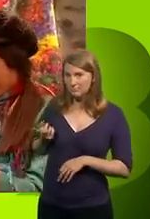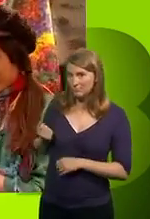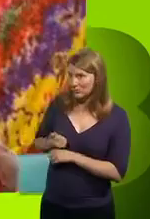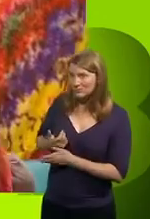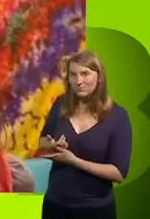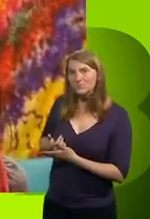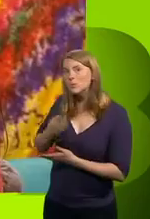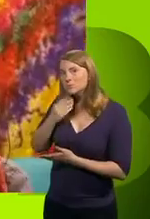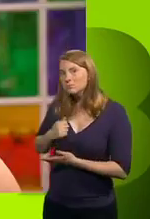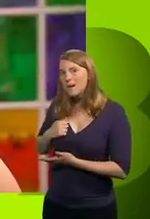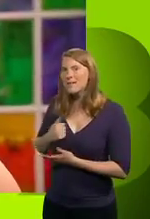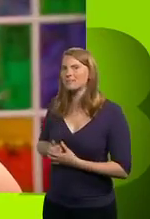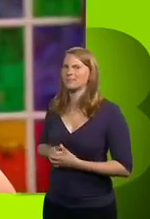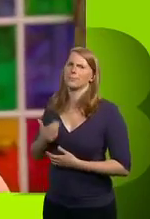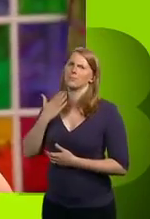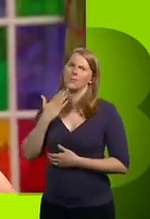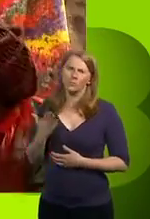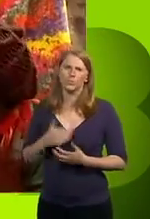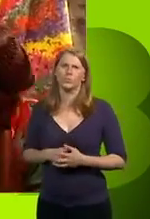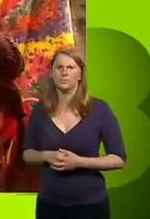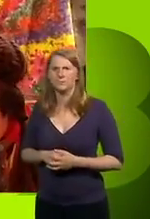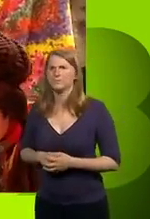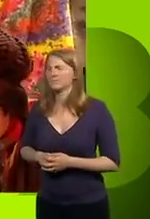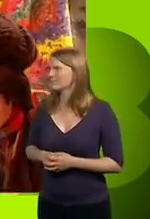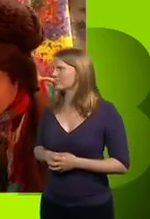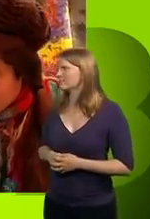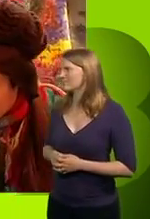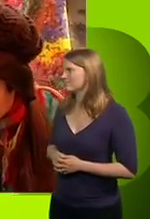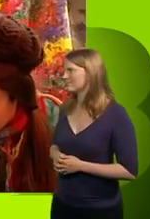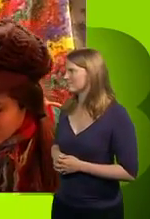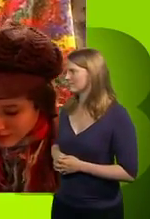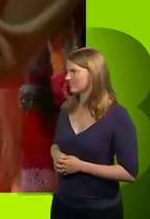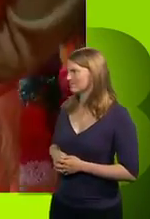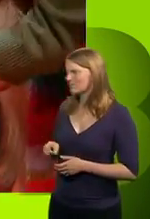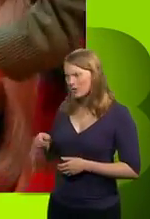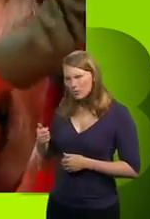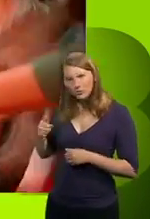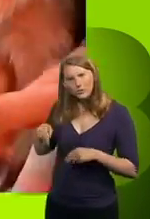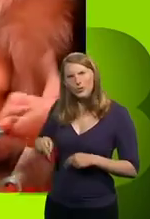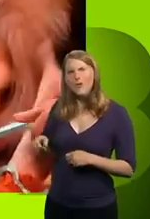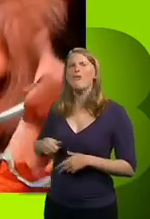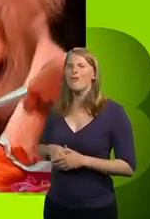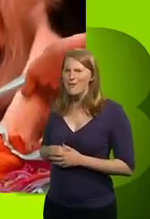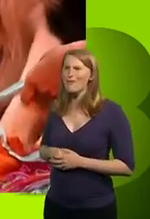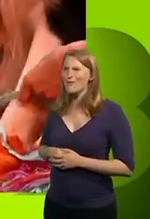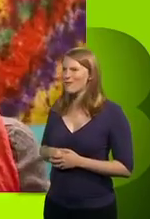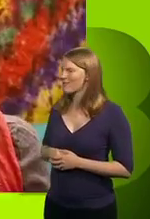mine. Oh, let's make these paws all nice and toasty. Aren't you a good doggy? Yes, you